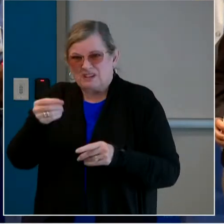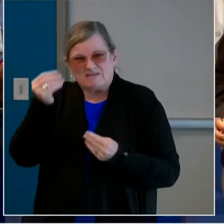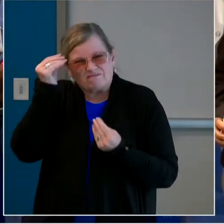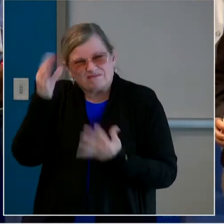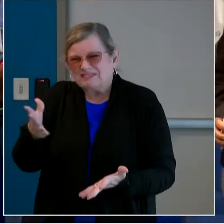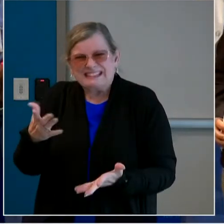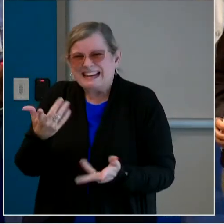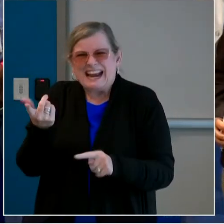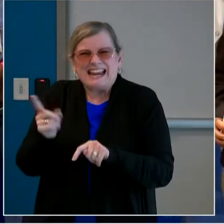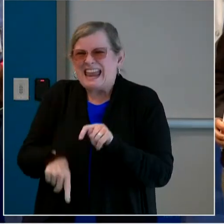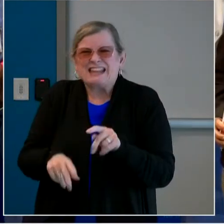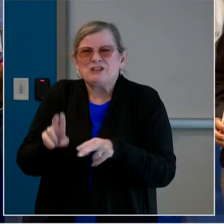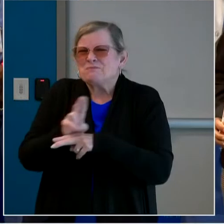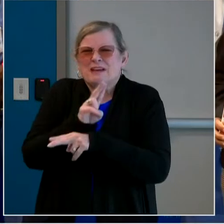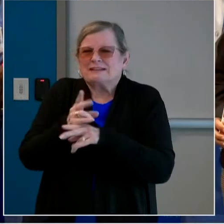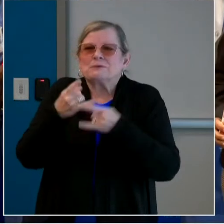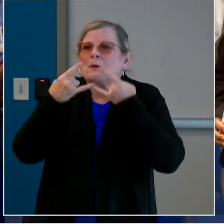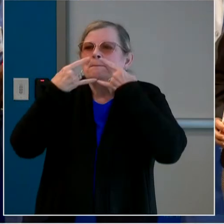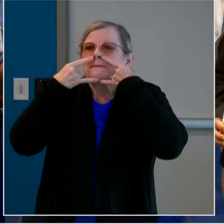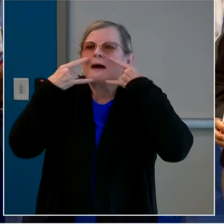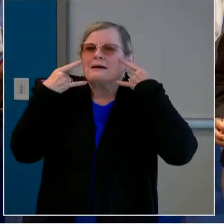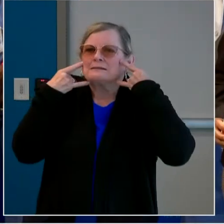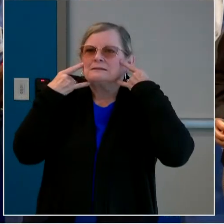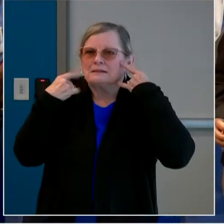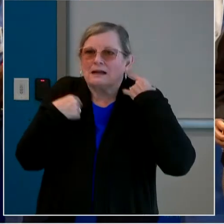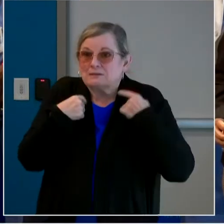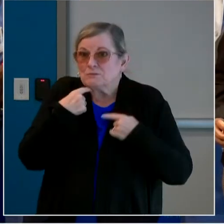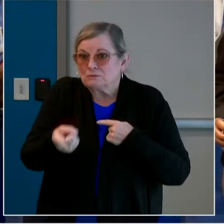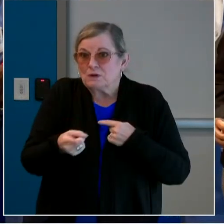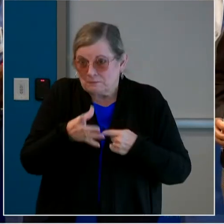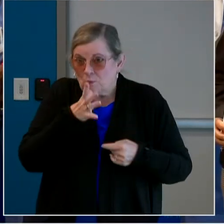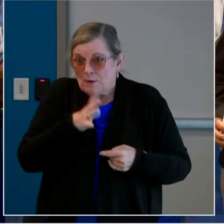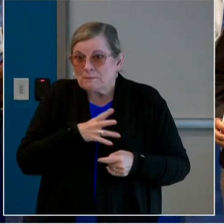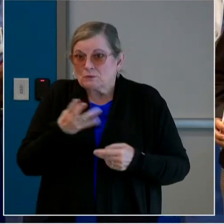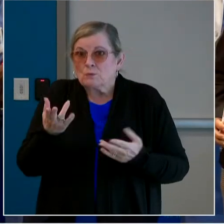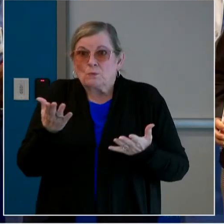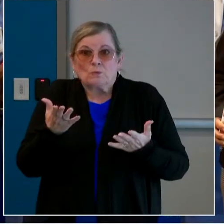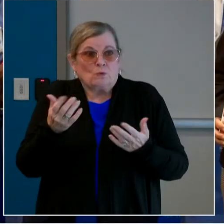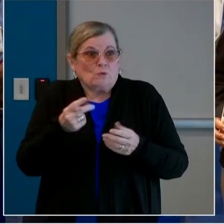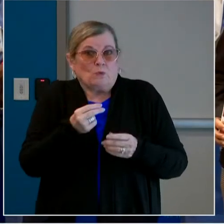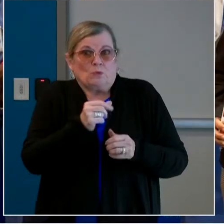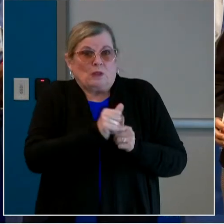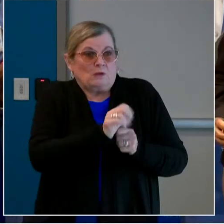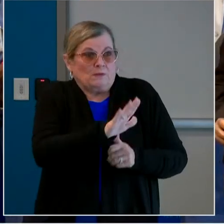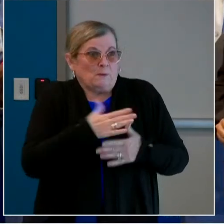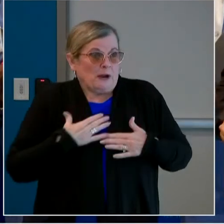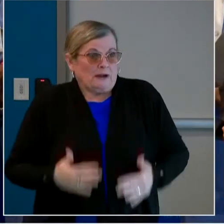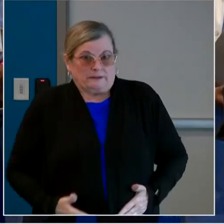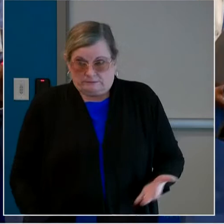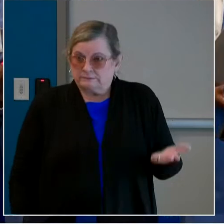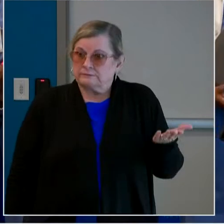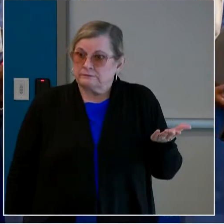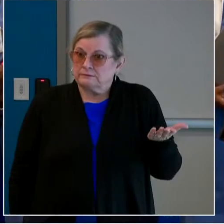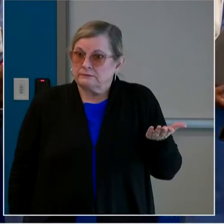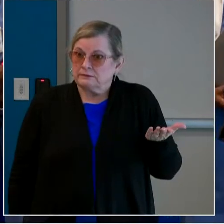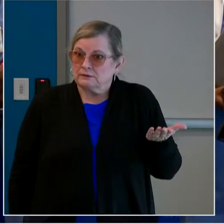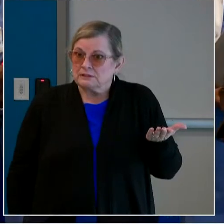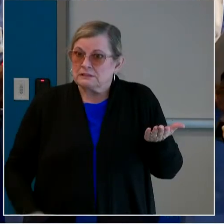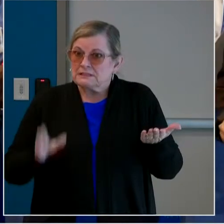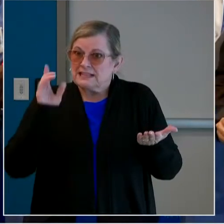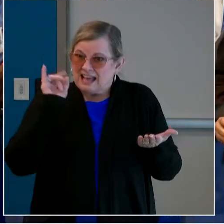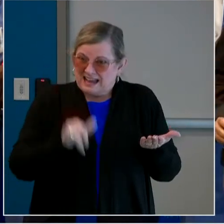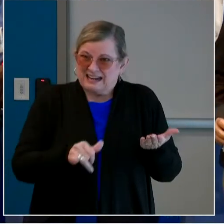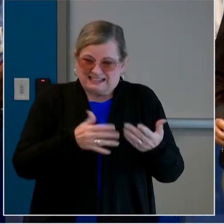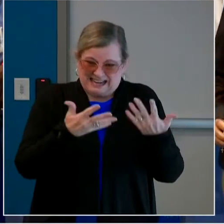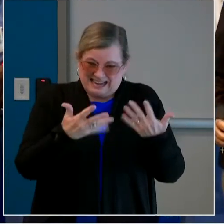mask, but they're going to tell women what to do with their bodies, right? So that ends here in the District of Columbia. We're